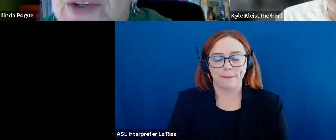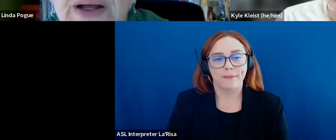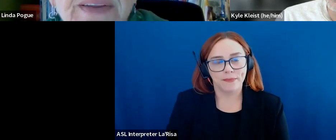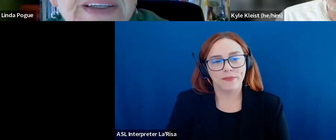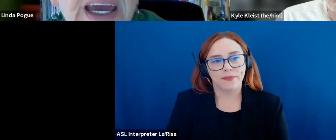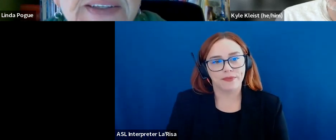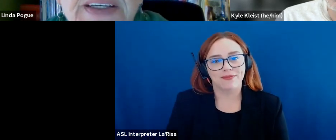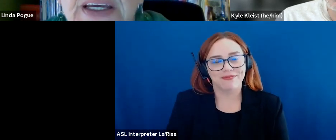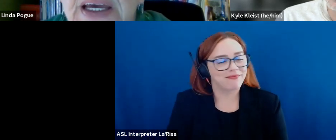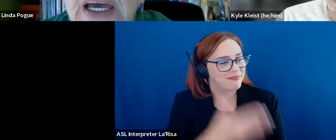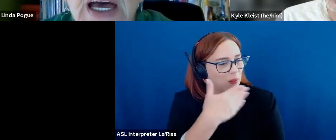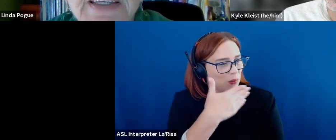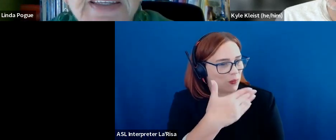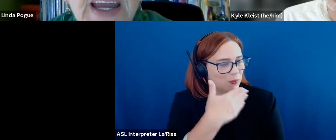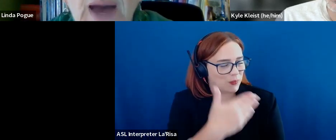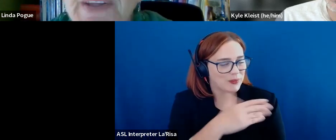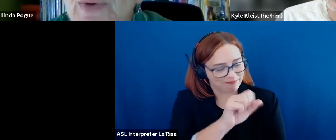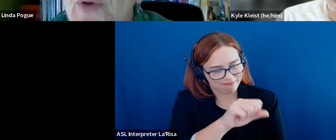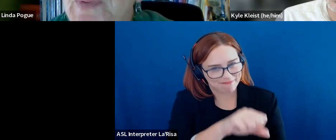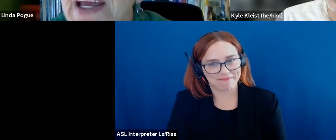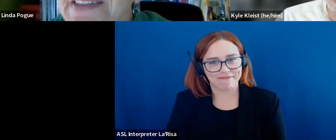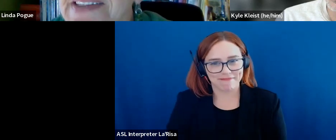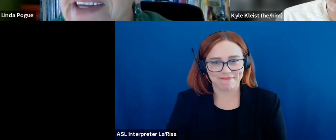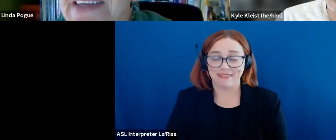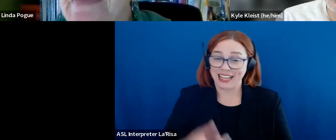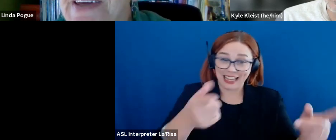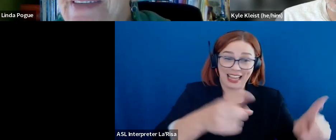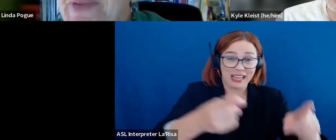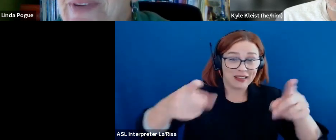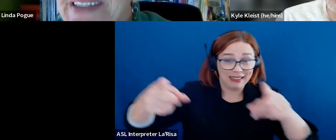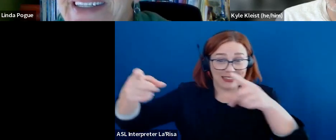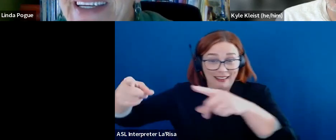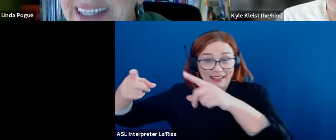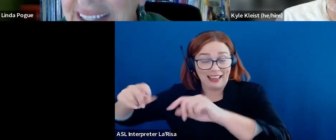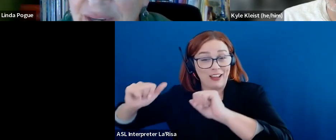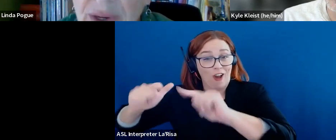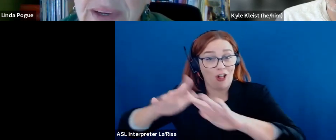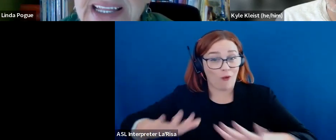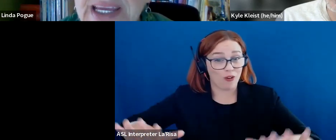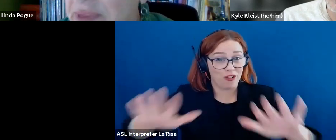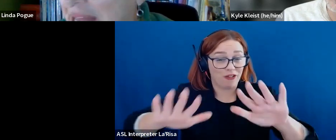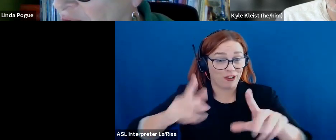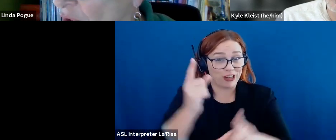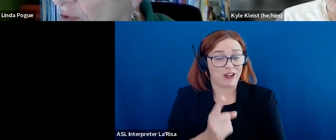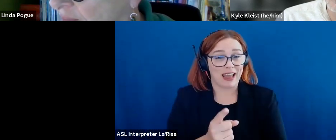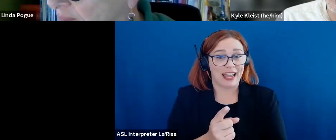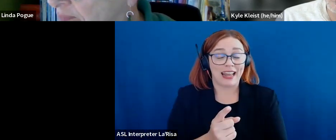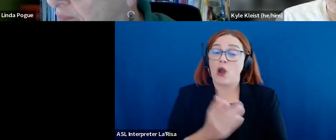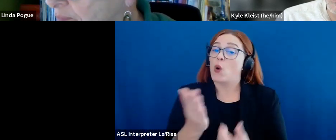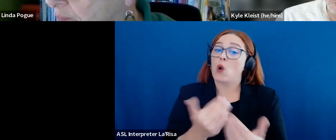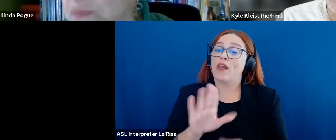Thank you, Joelle. Yes. As I say, it happens all over the place, doesn't it? This peer Yeah. support, whether it's labeled that or